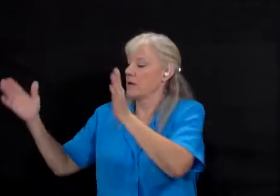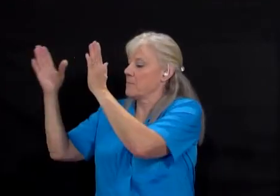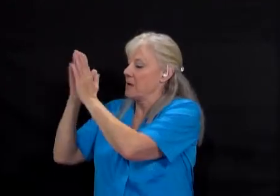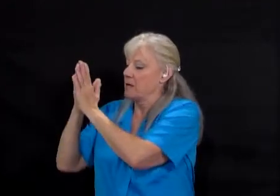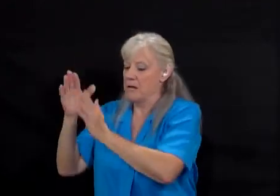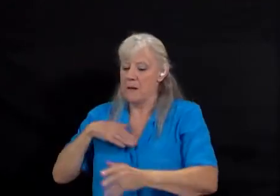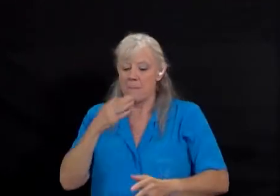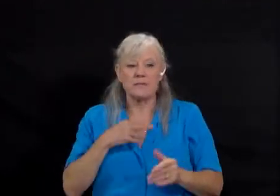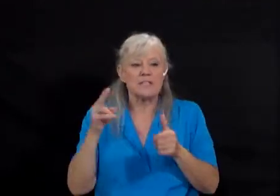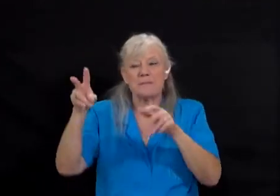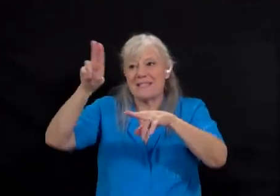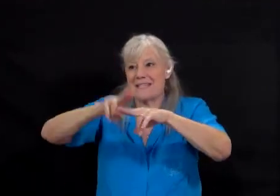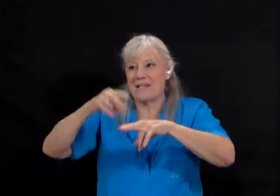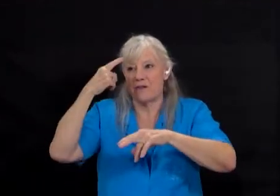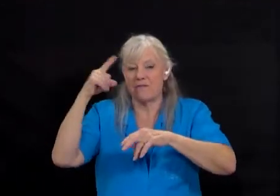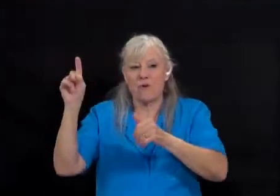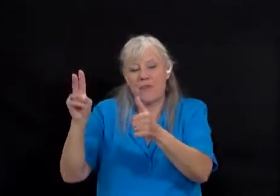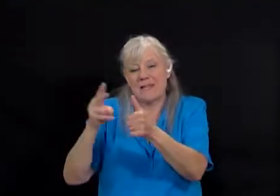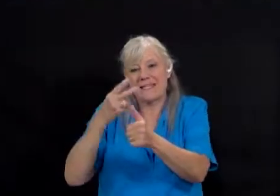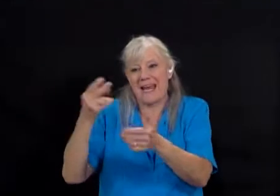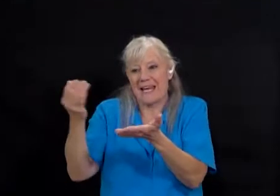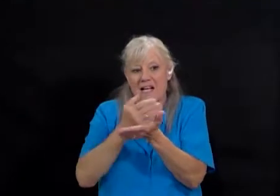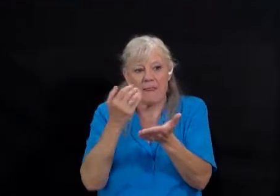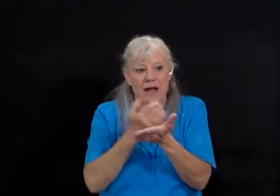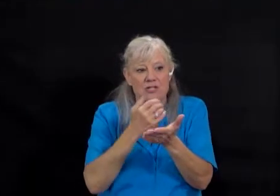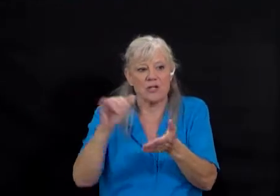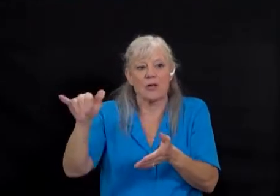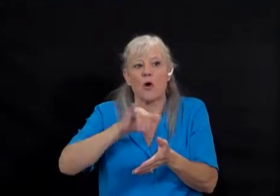Please be seated for the second collection in the announcements.